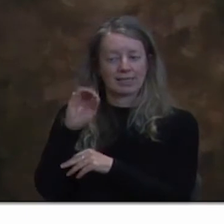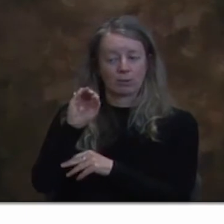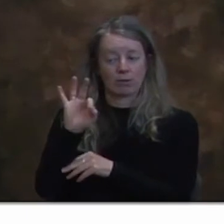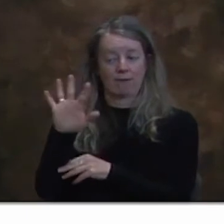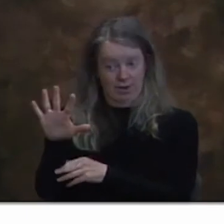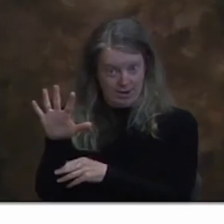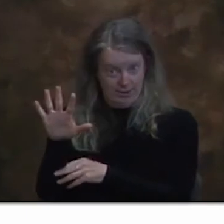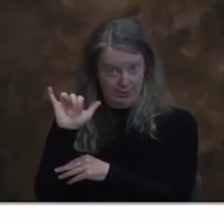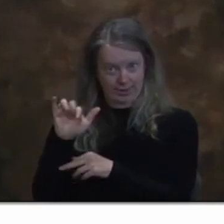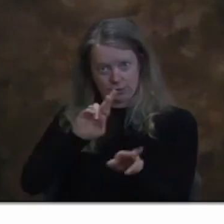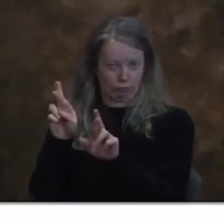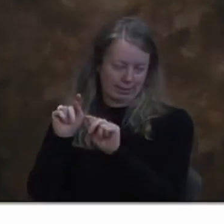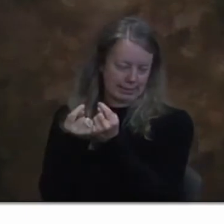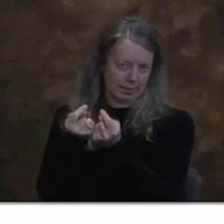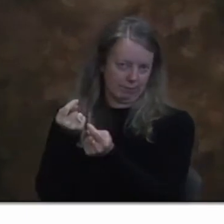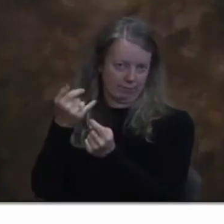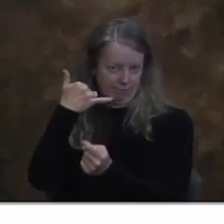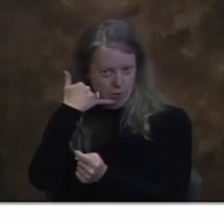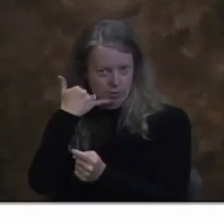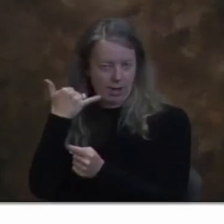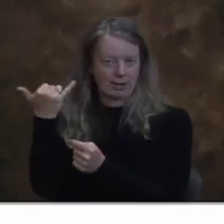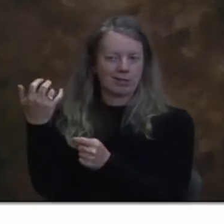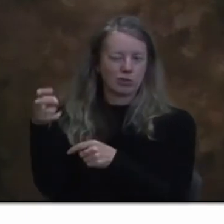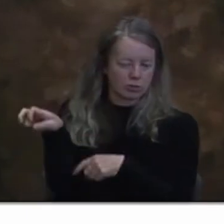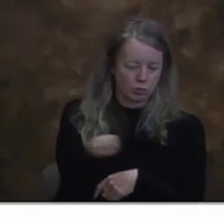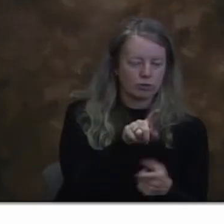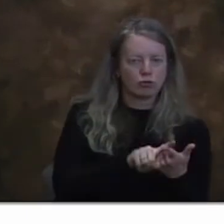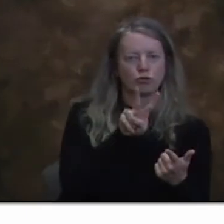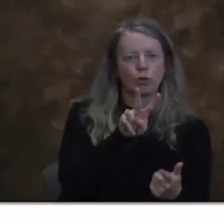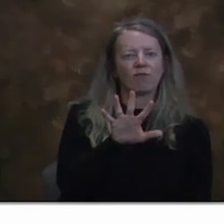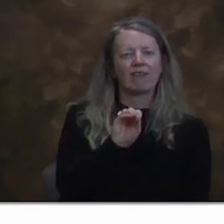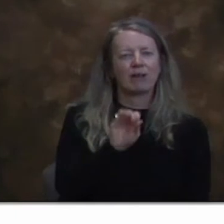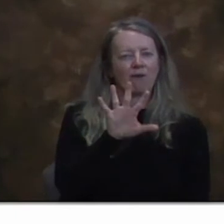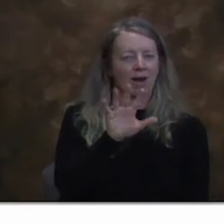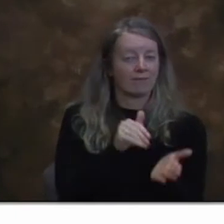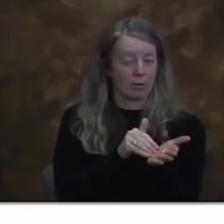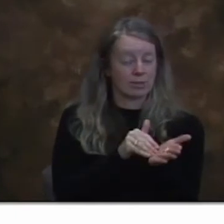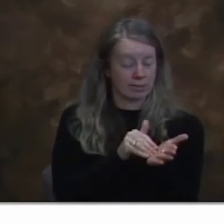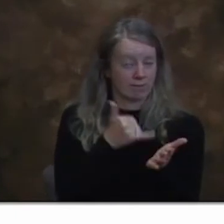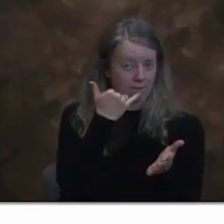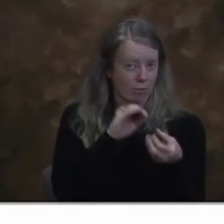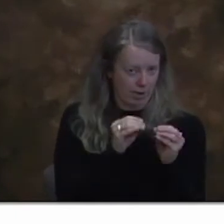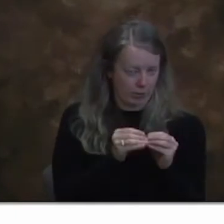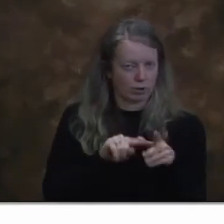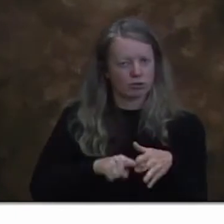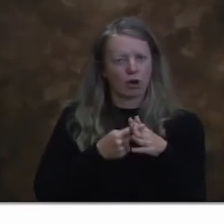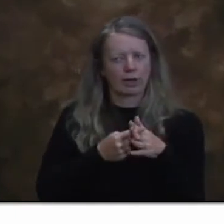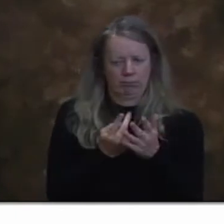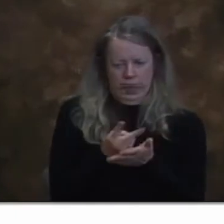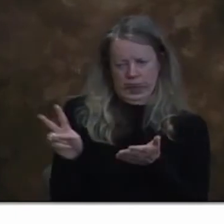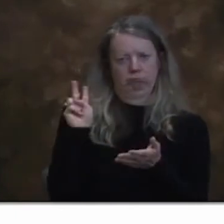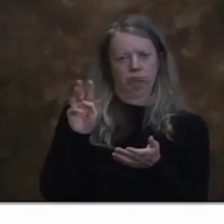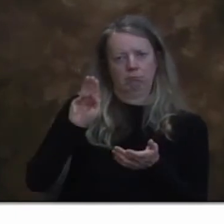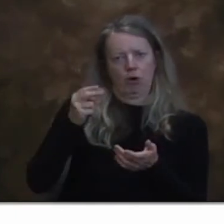419-0095, that's the Ready team line, to our existing 250-5000, beginning March 21st. So if folks